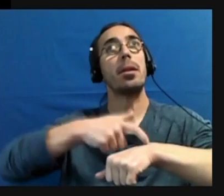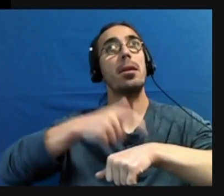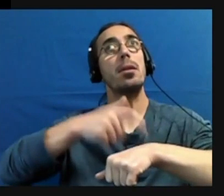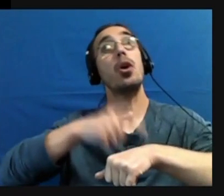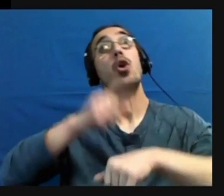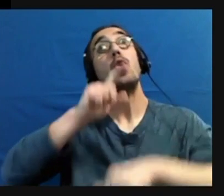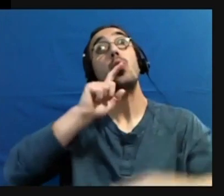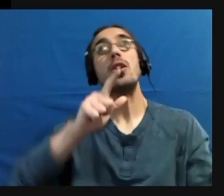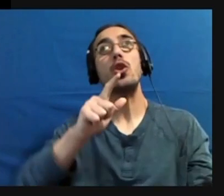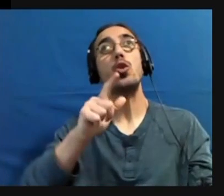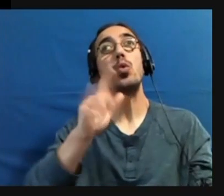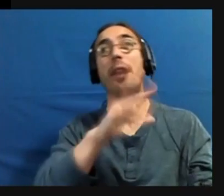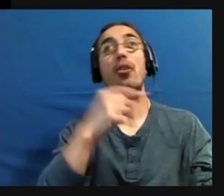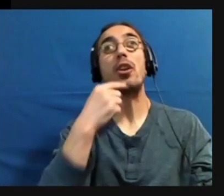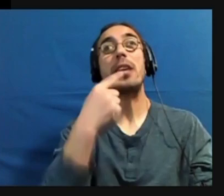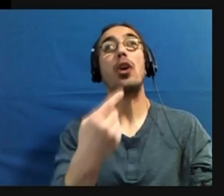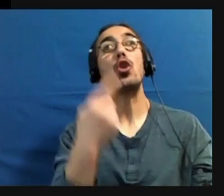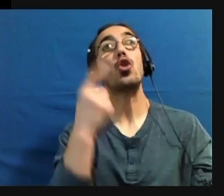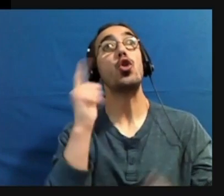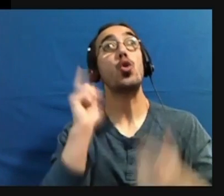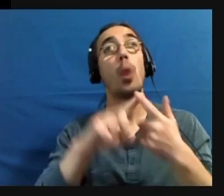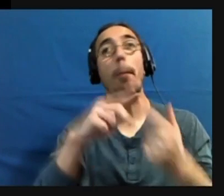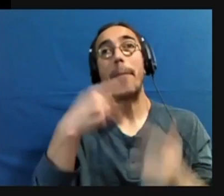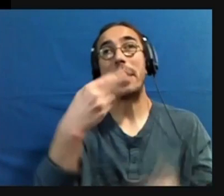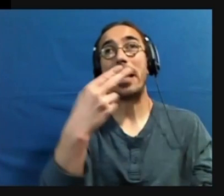you would never say that to a PhD.